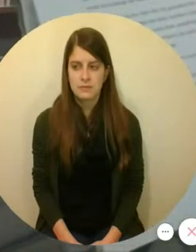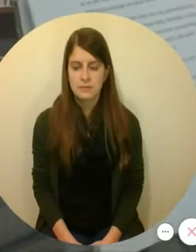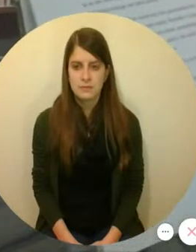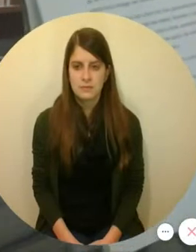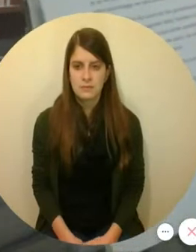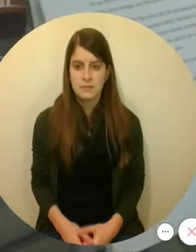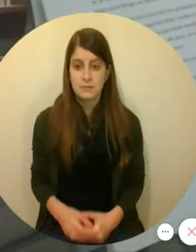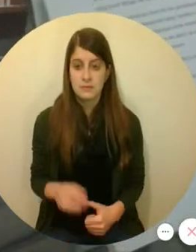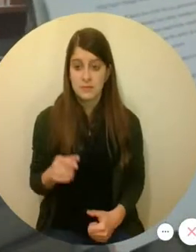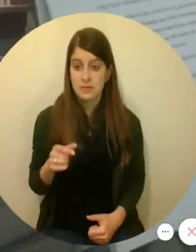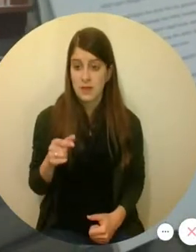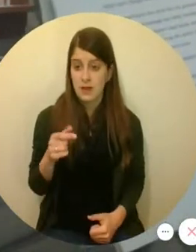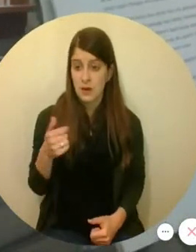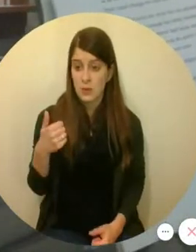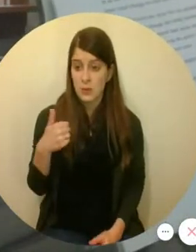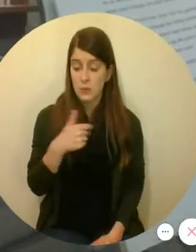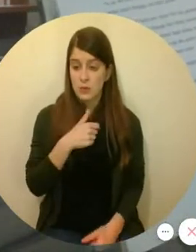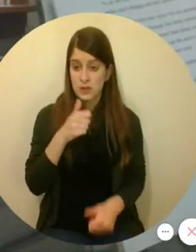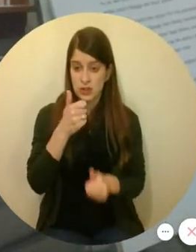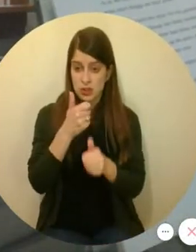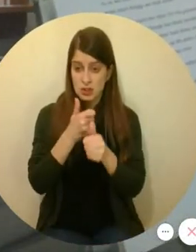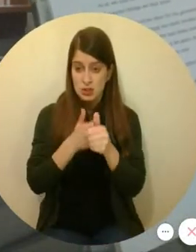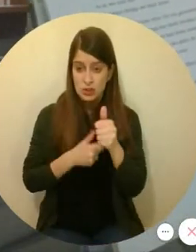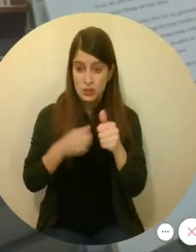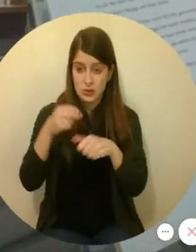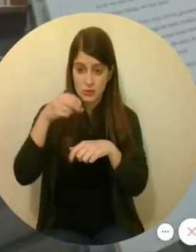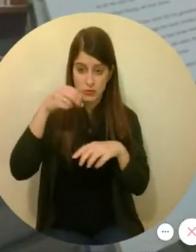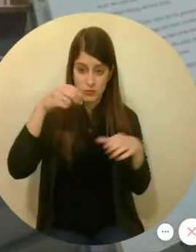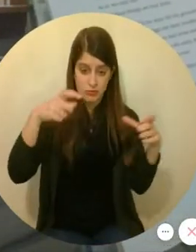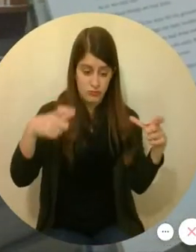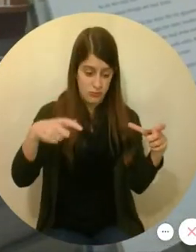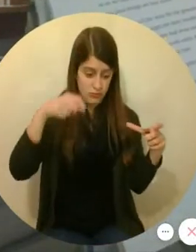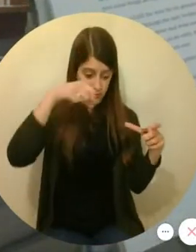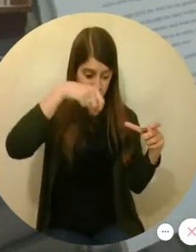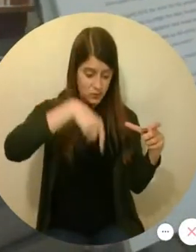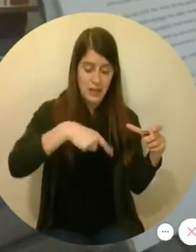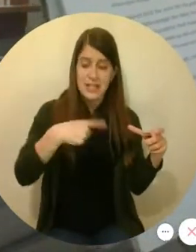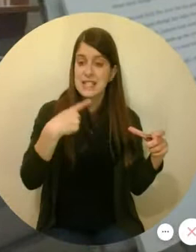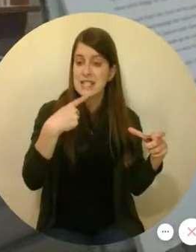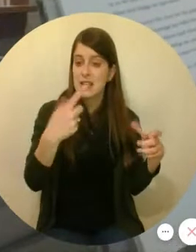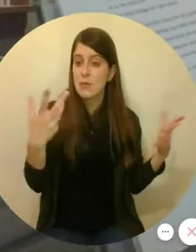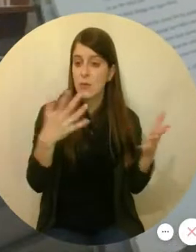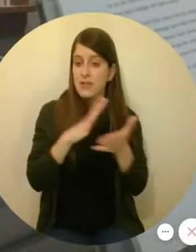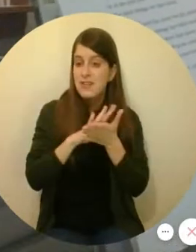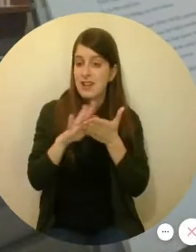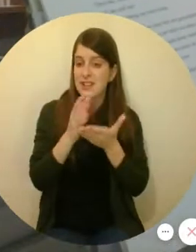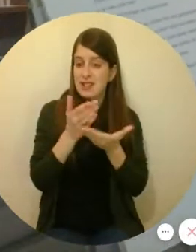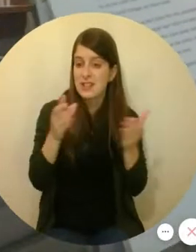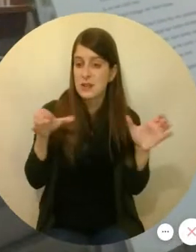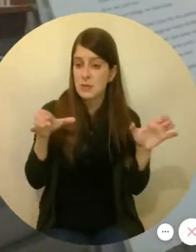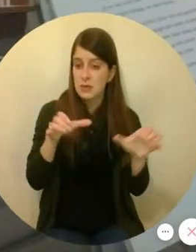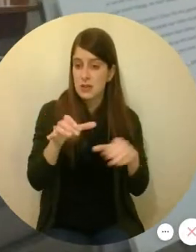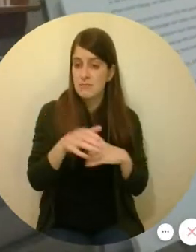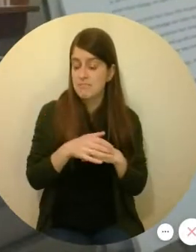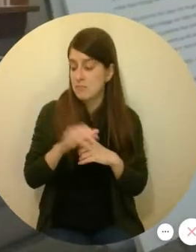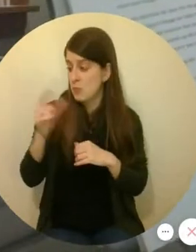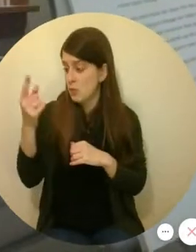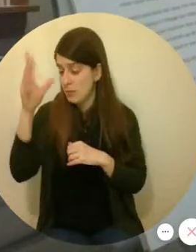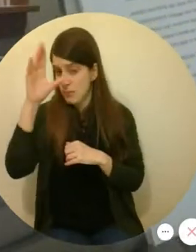Then Miss Albert let us each drop the stone in as we told her what kind things we had done. Joseph had held the door open for his